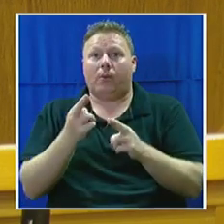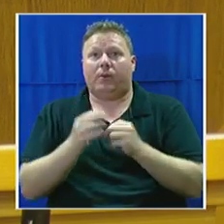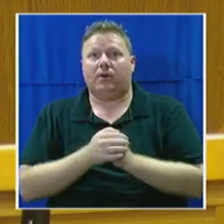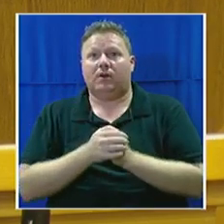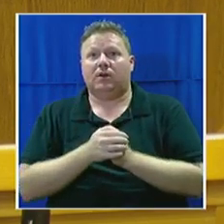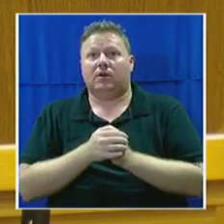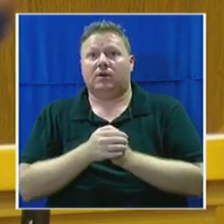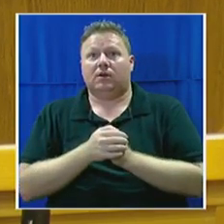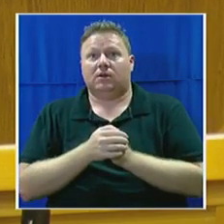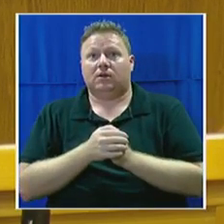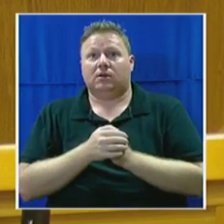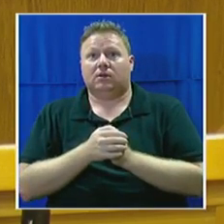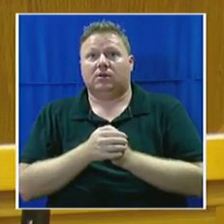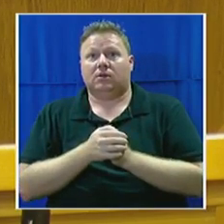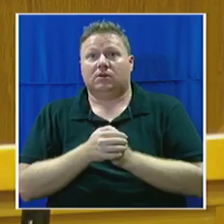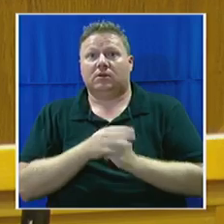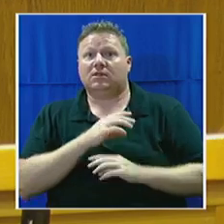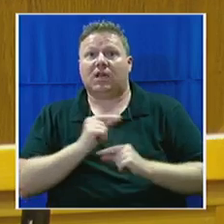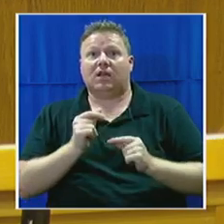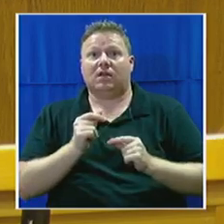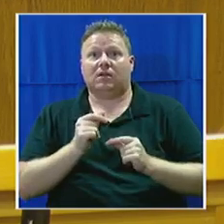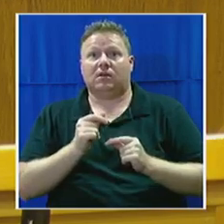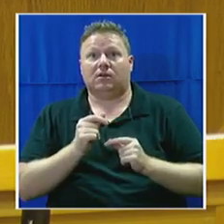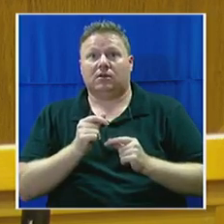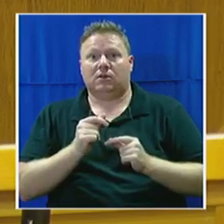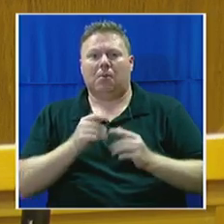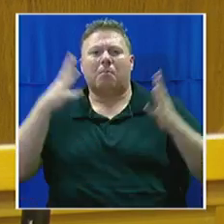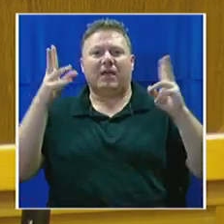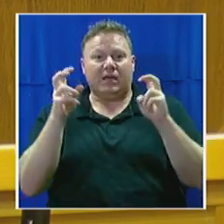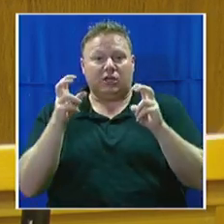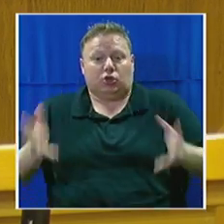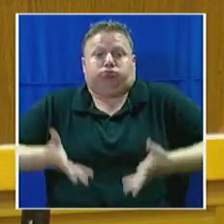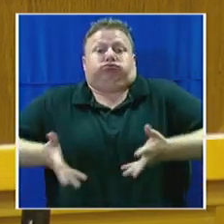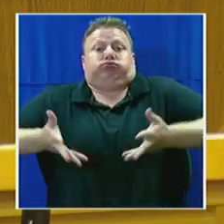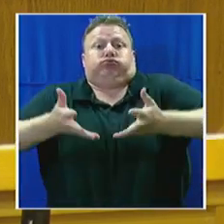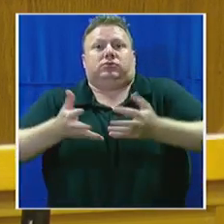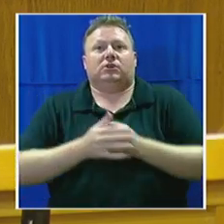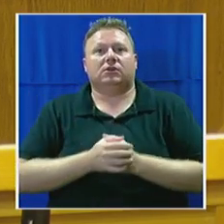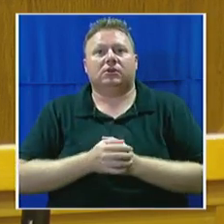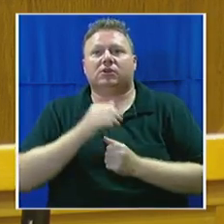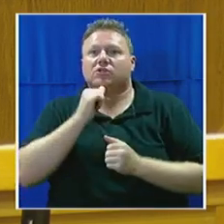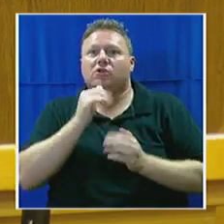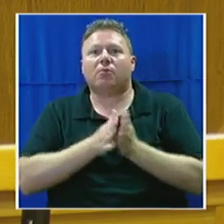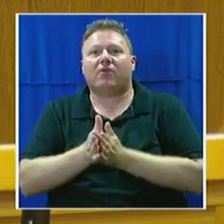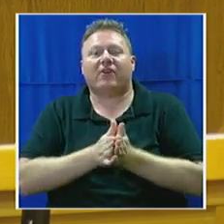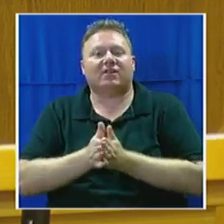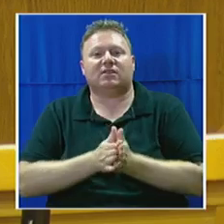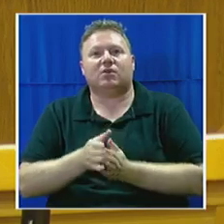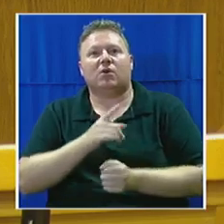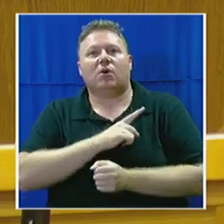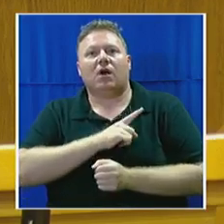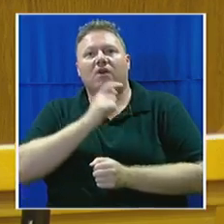sudden rise in making this a big issue recently is not motivated by the fact that